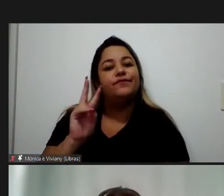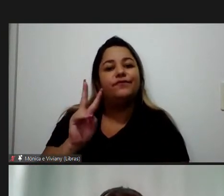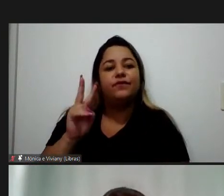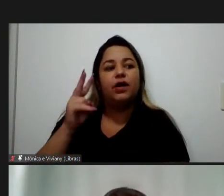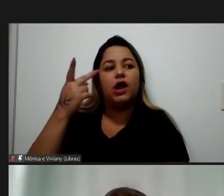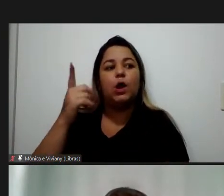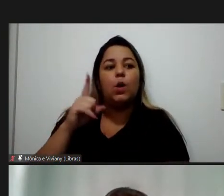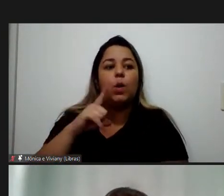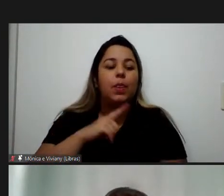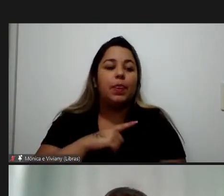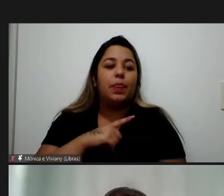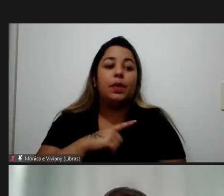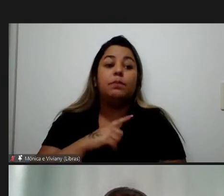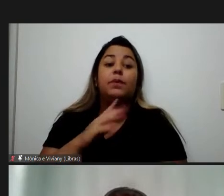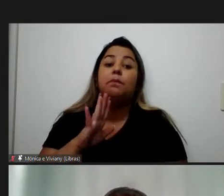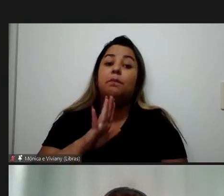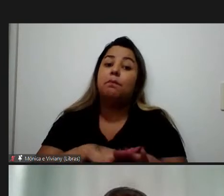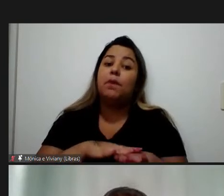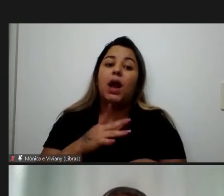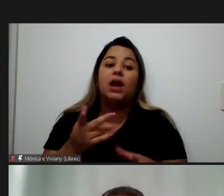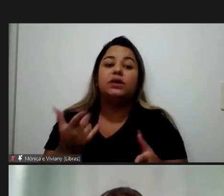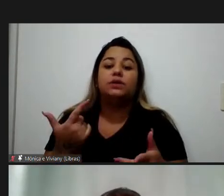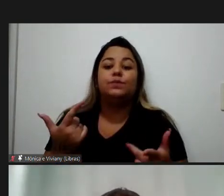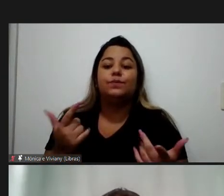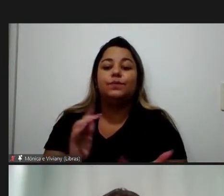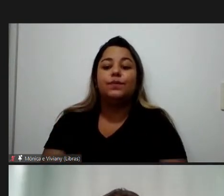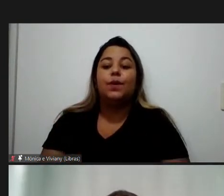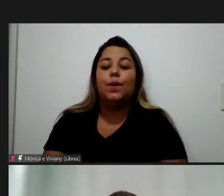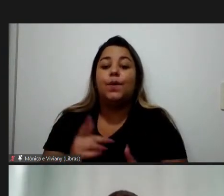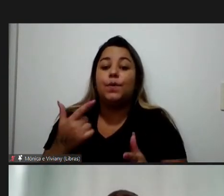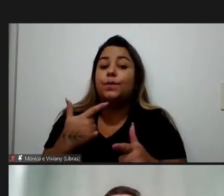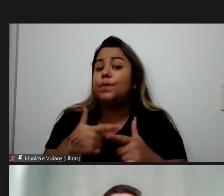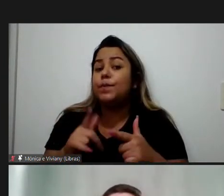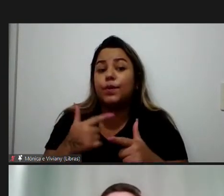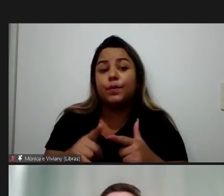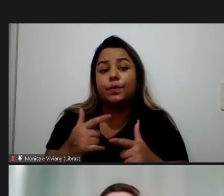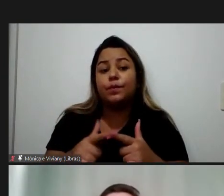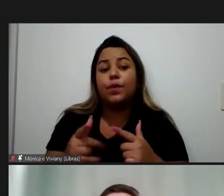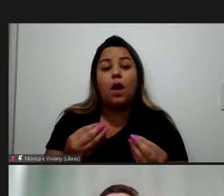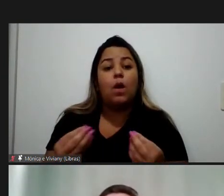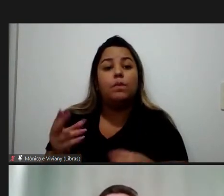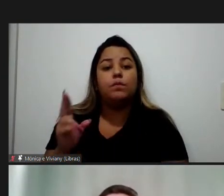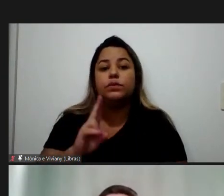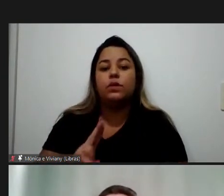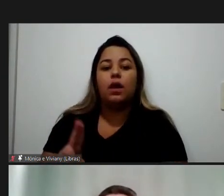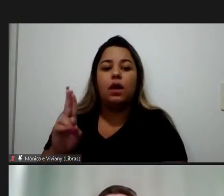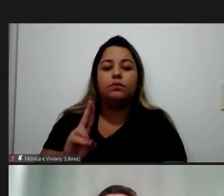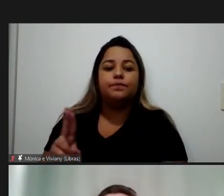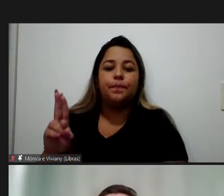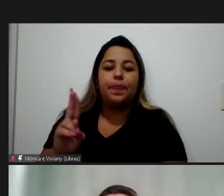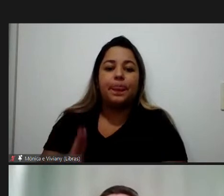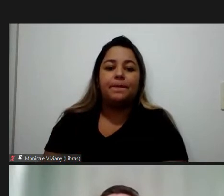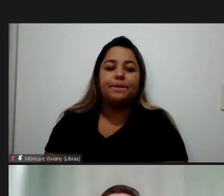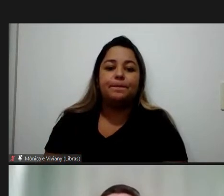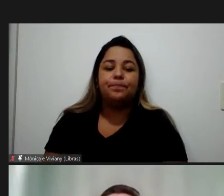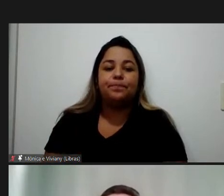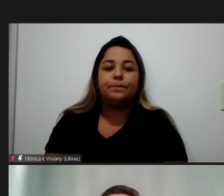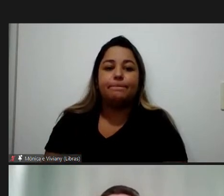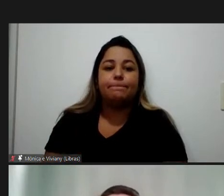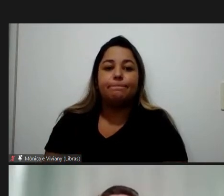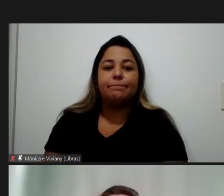is more efficiently used. And I think we need to look at that. When it comes to the